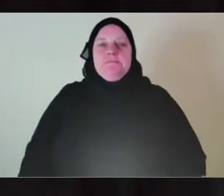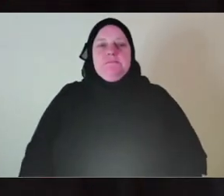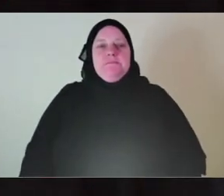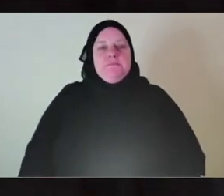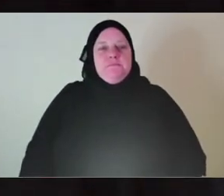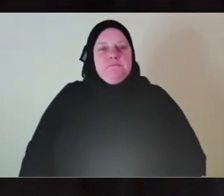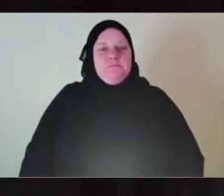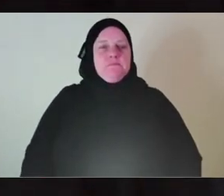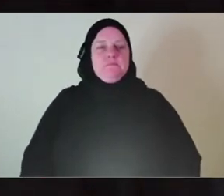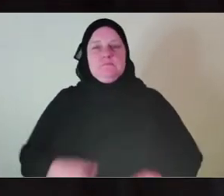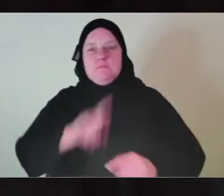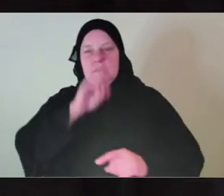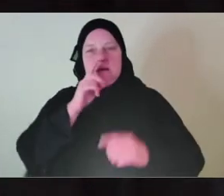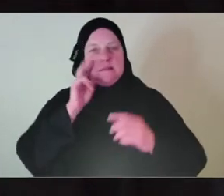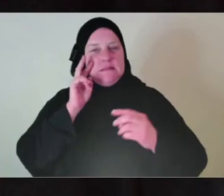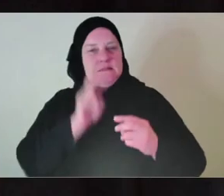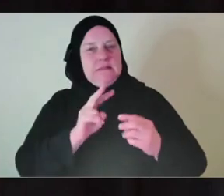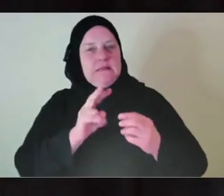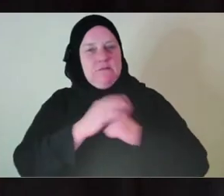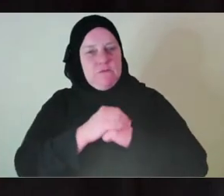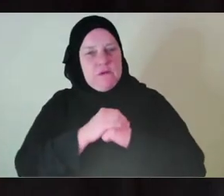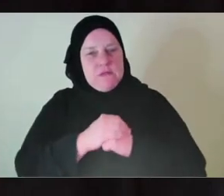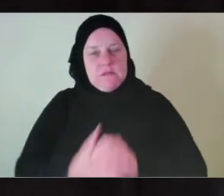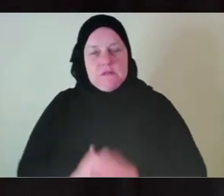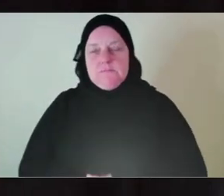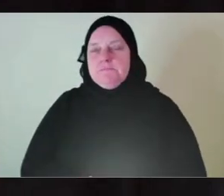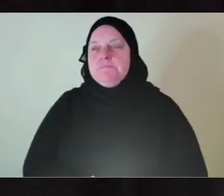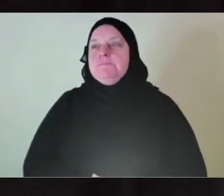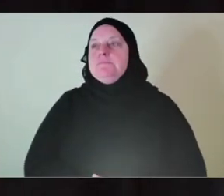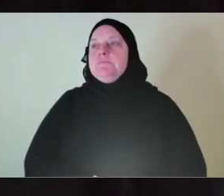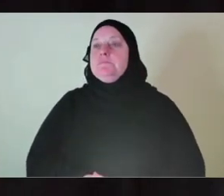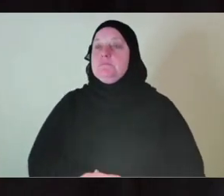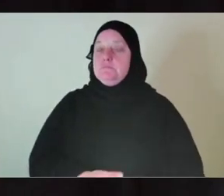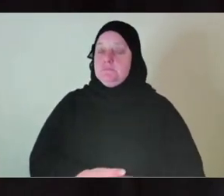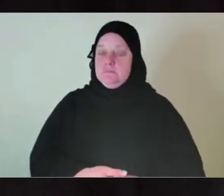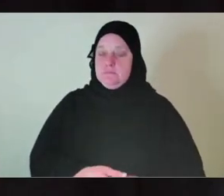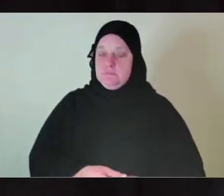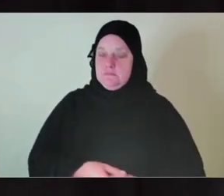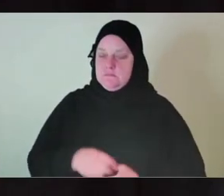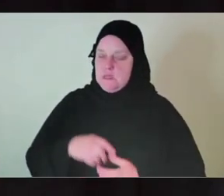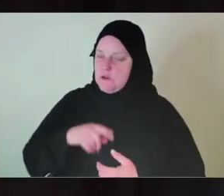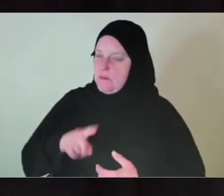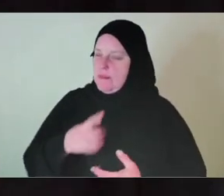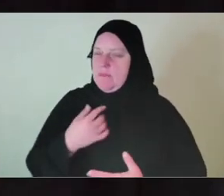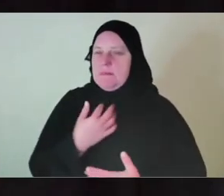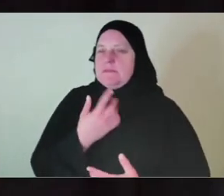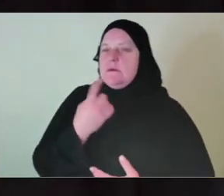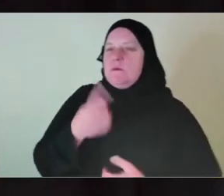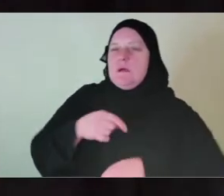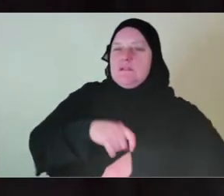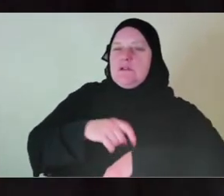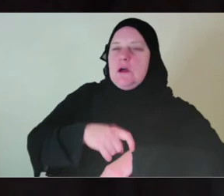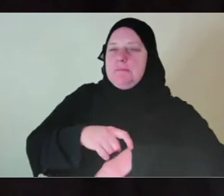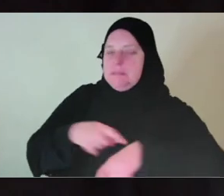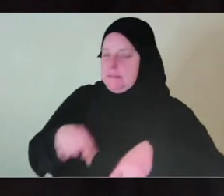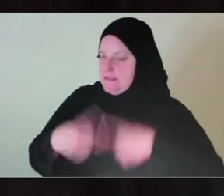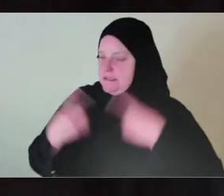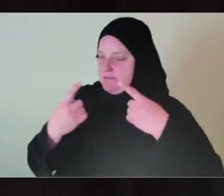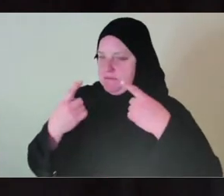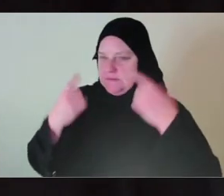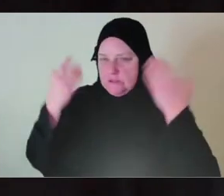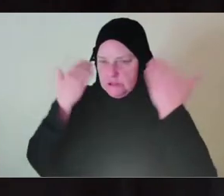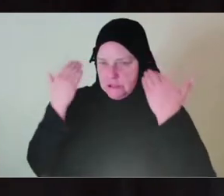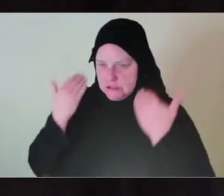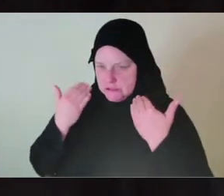question that the jurists at the time had different opinions on, and this was in the presence of the